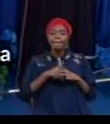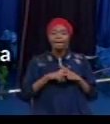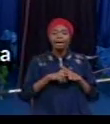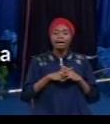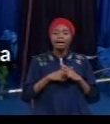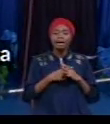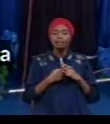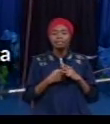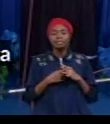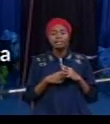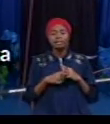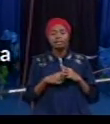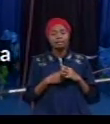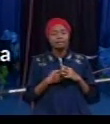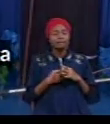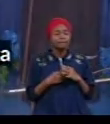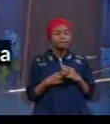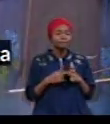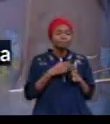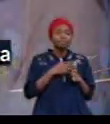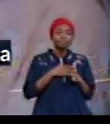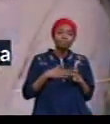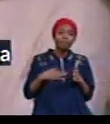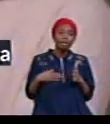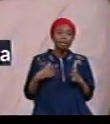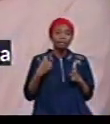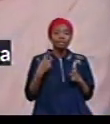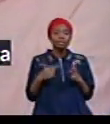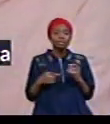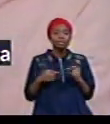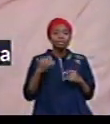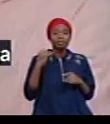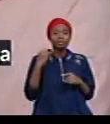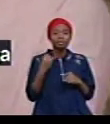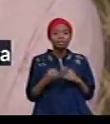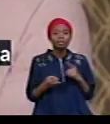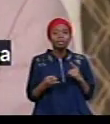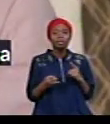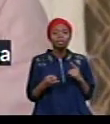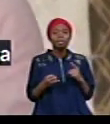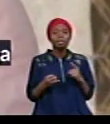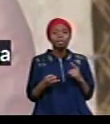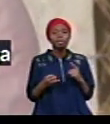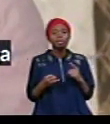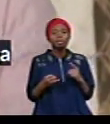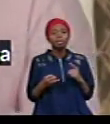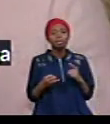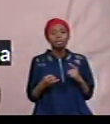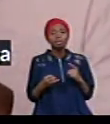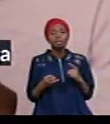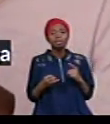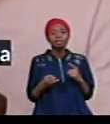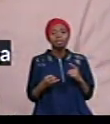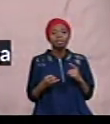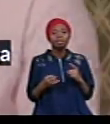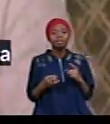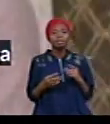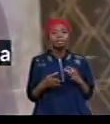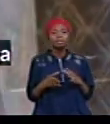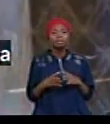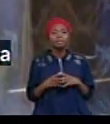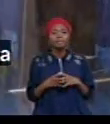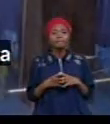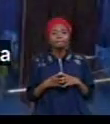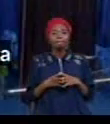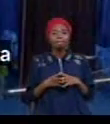Praise Alpha, Alpha and Omega, Alpha and Omega. Only you are God, you are